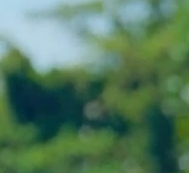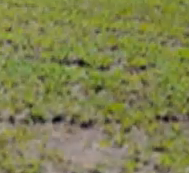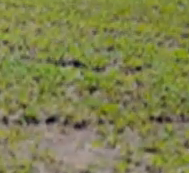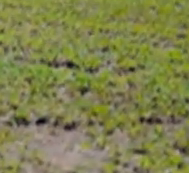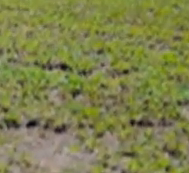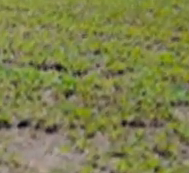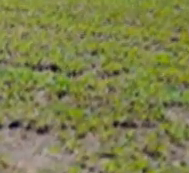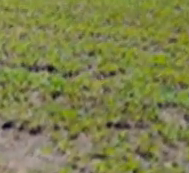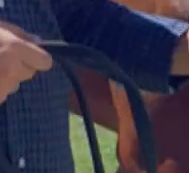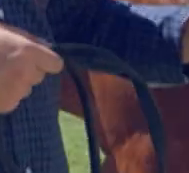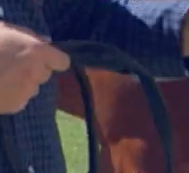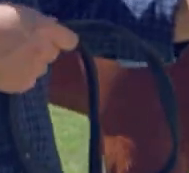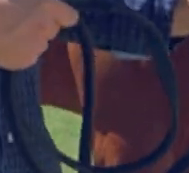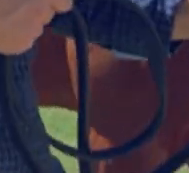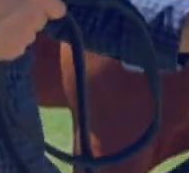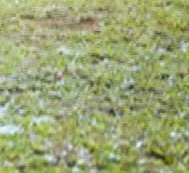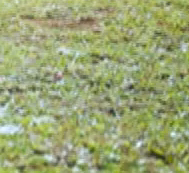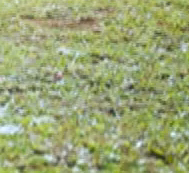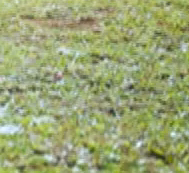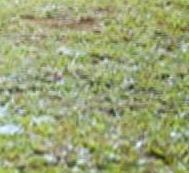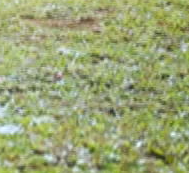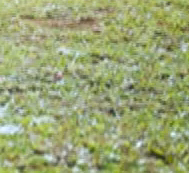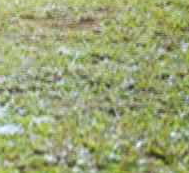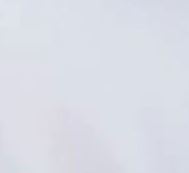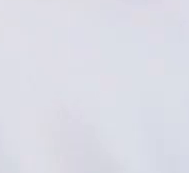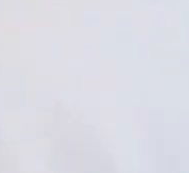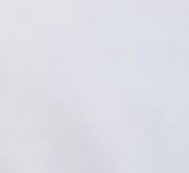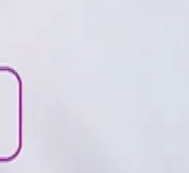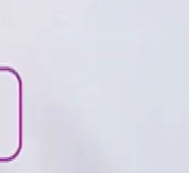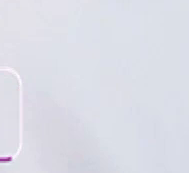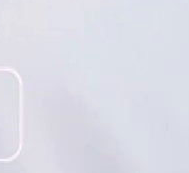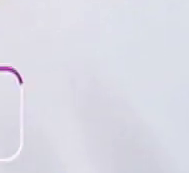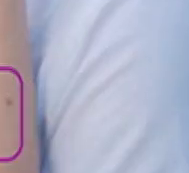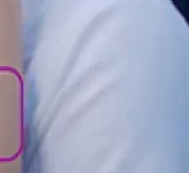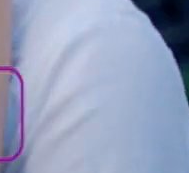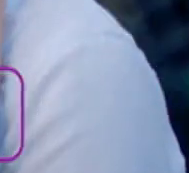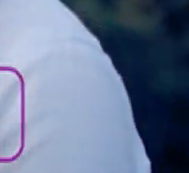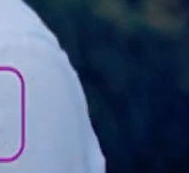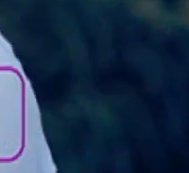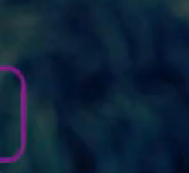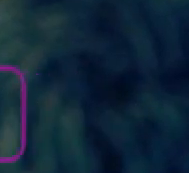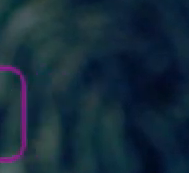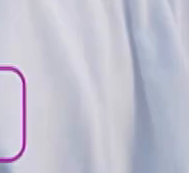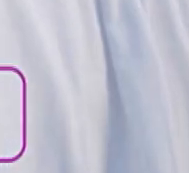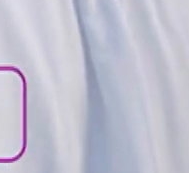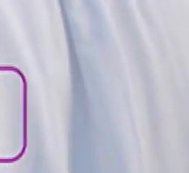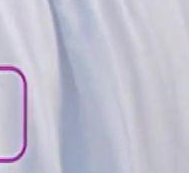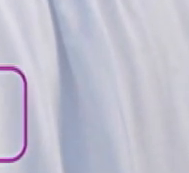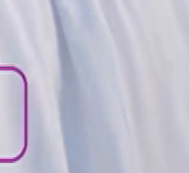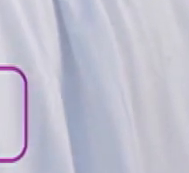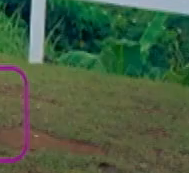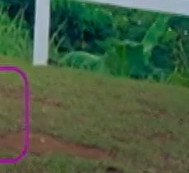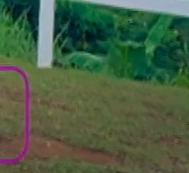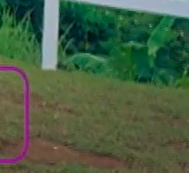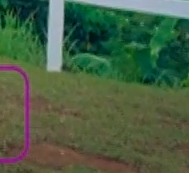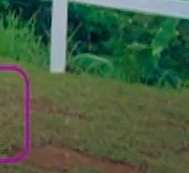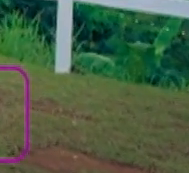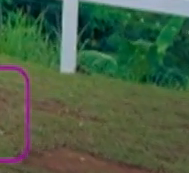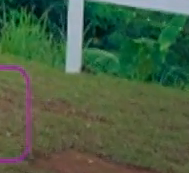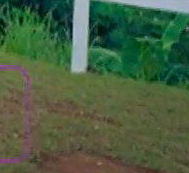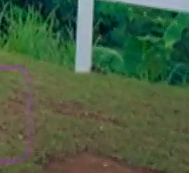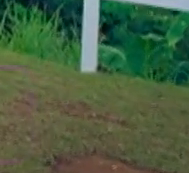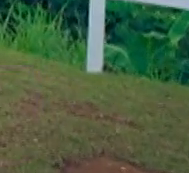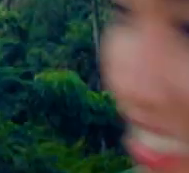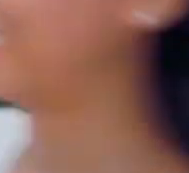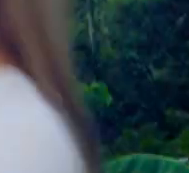It took us 9 years to journey with God and wait for His perfect timing. But it's worth the wait because He is the best storyteller